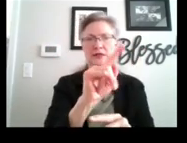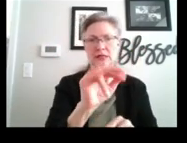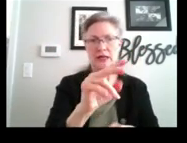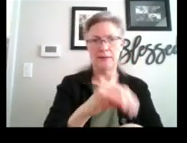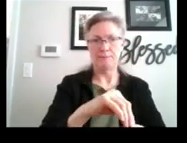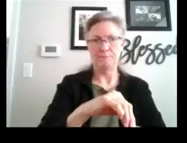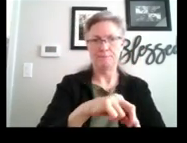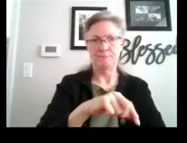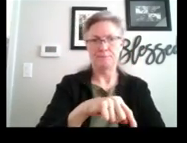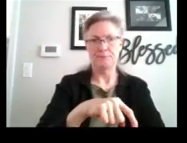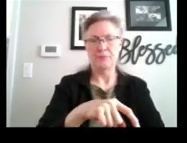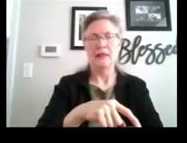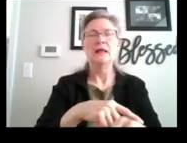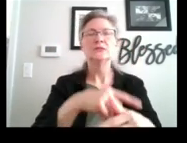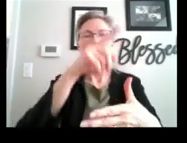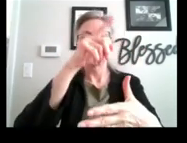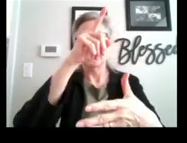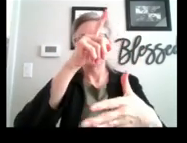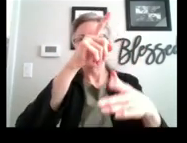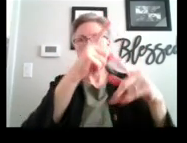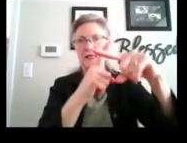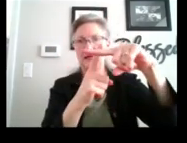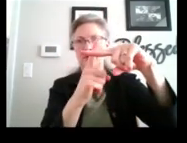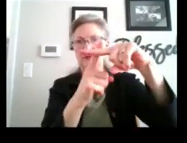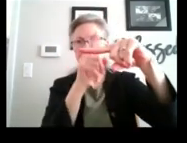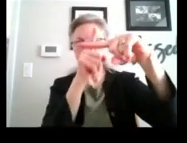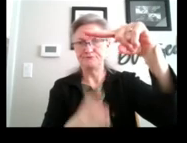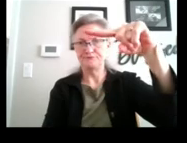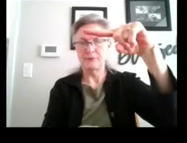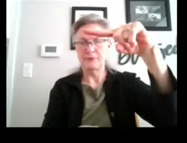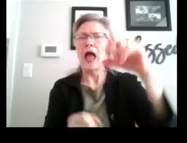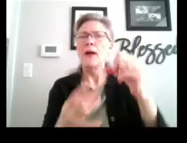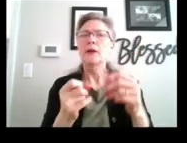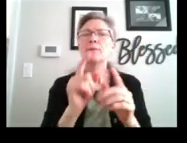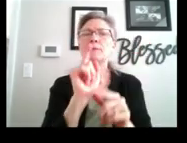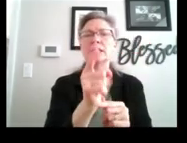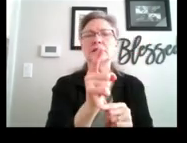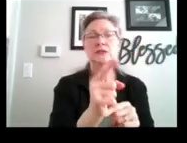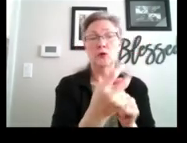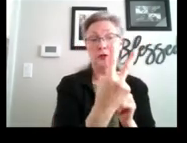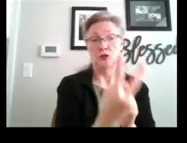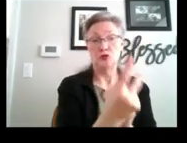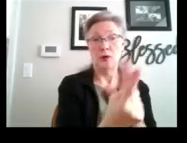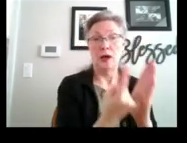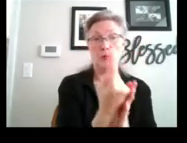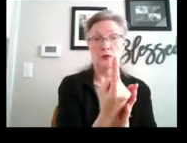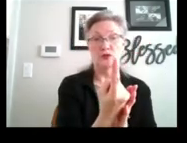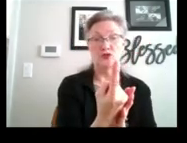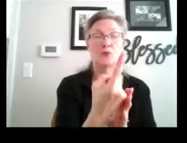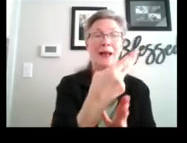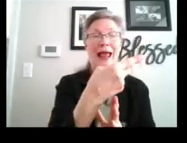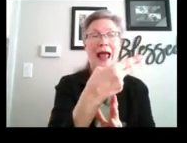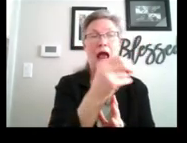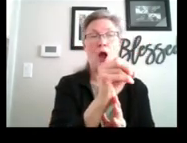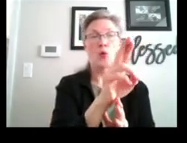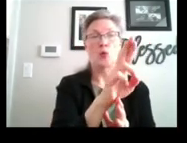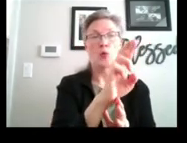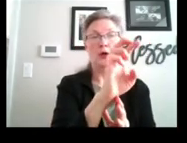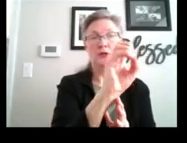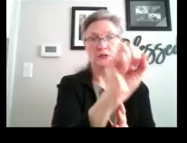by making a table to think about, okay, well, how many minutes are in a couple of hours, right? So we'll put hours on one side